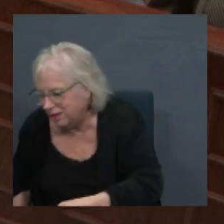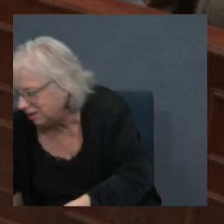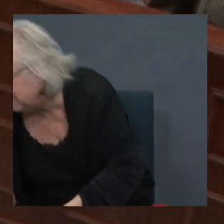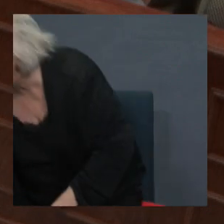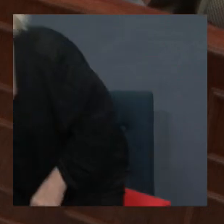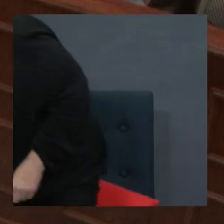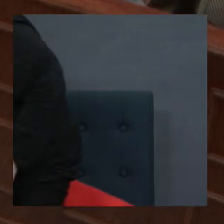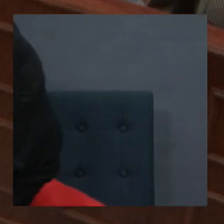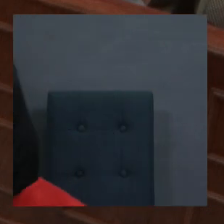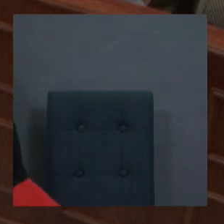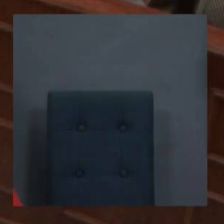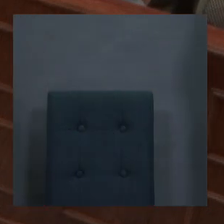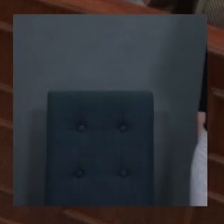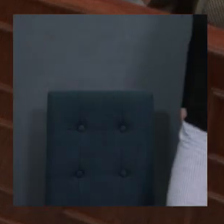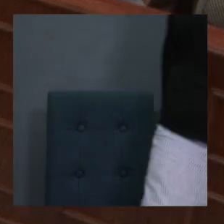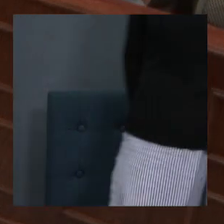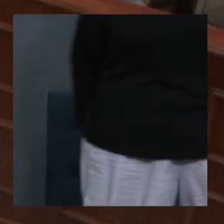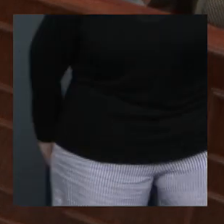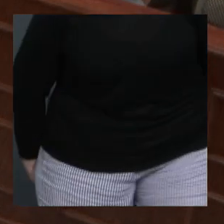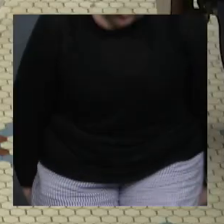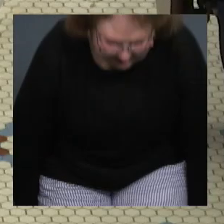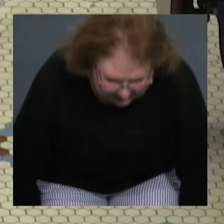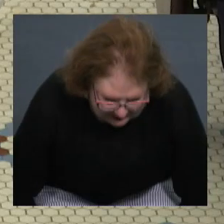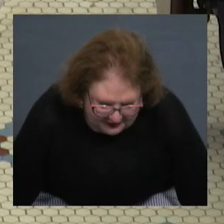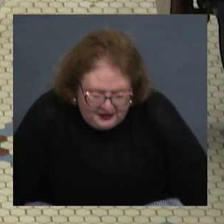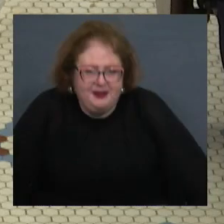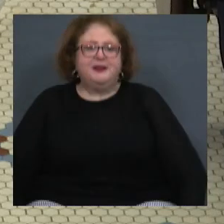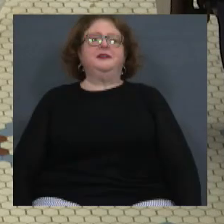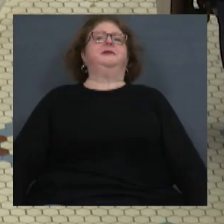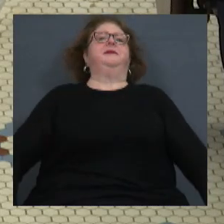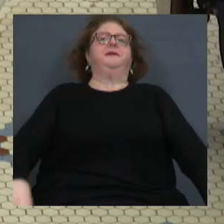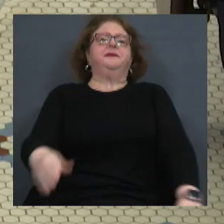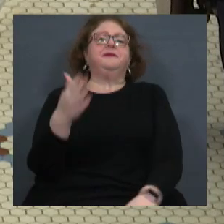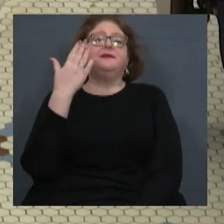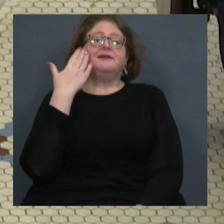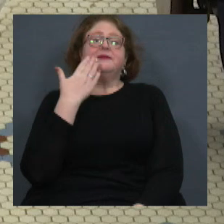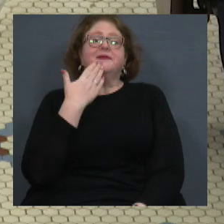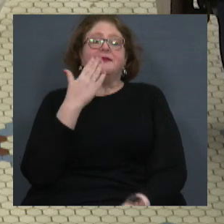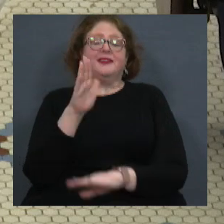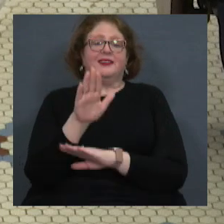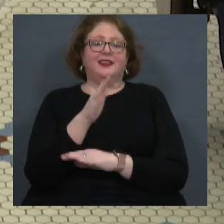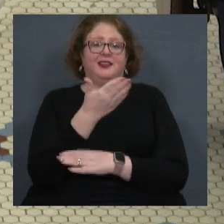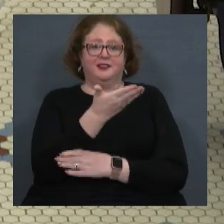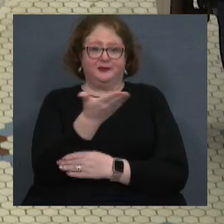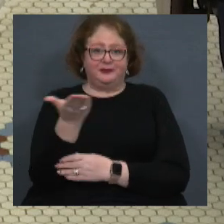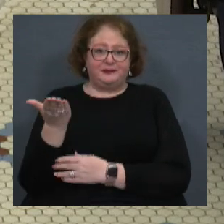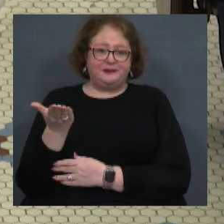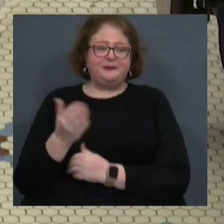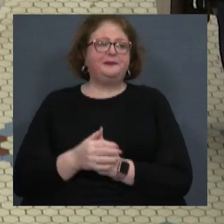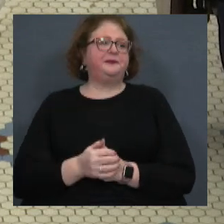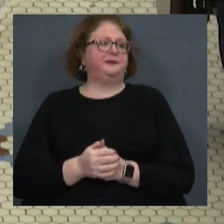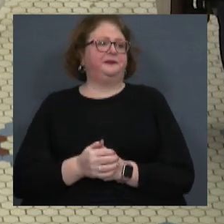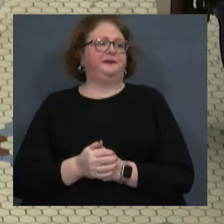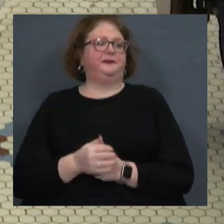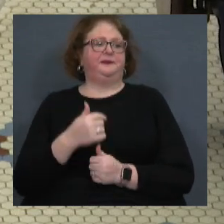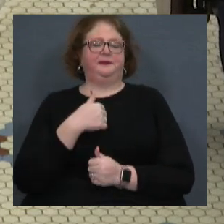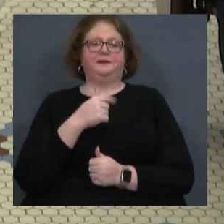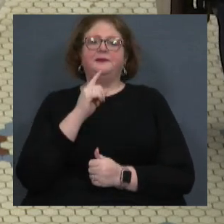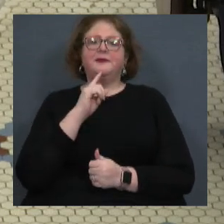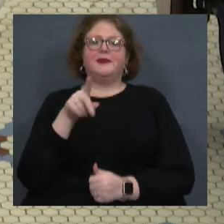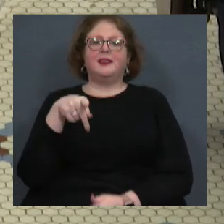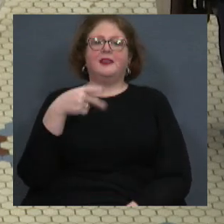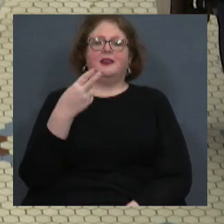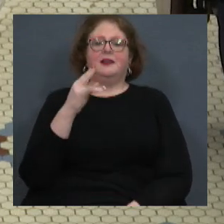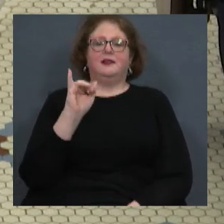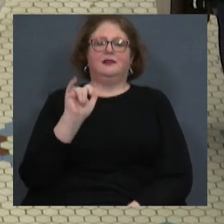Mayor Scott, Vice Mayor Webb, and distinguished board members. I am Phil